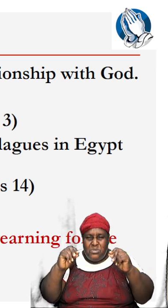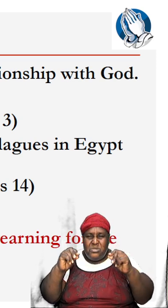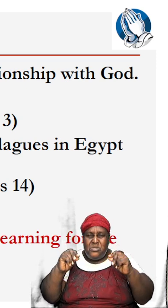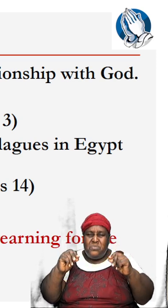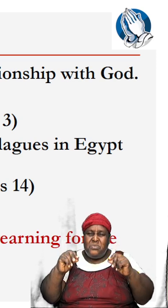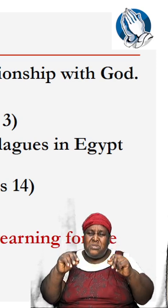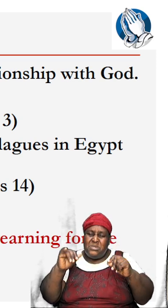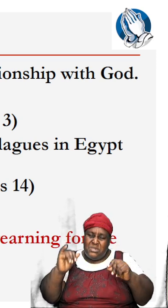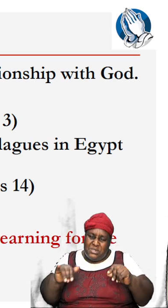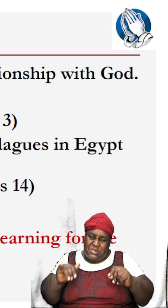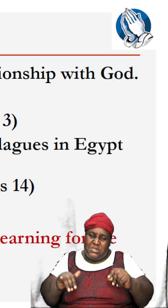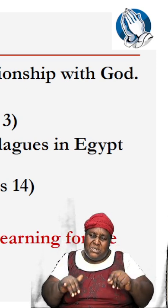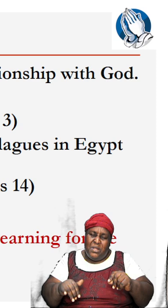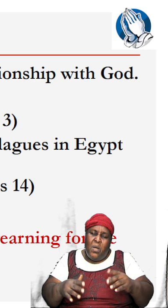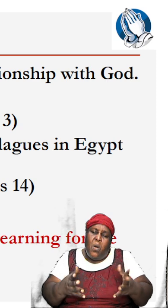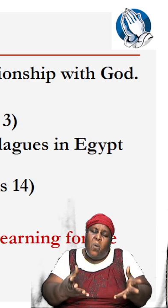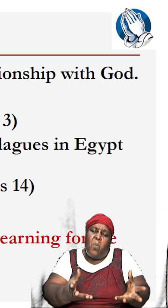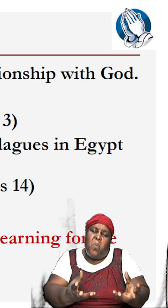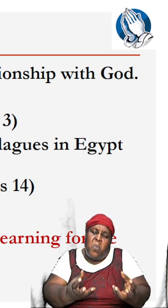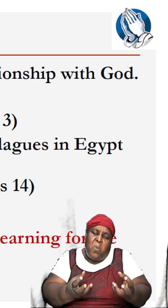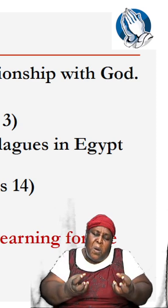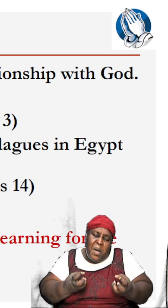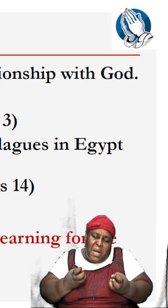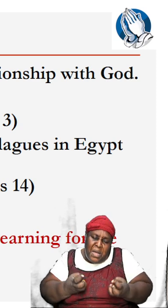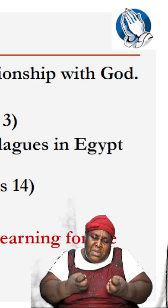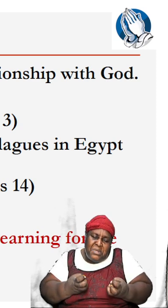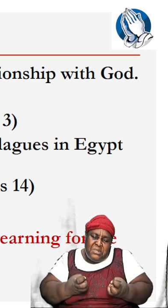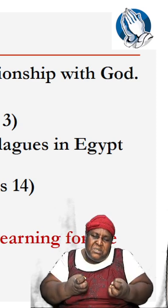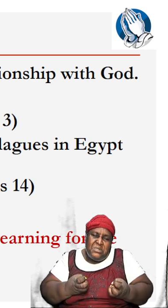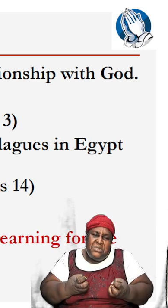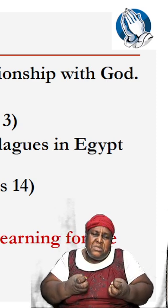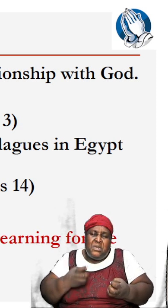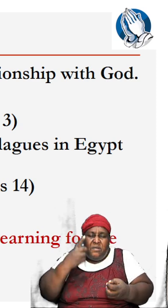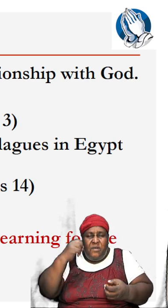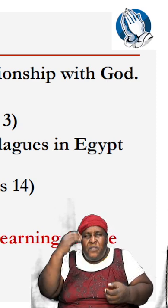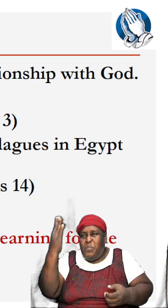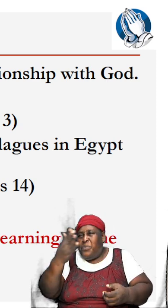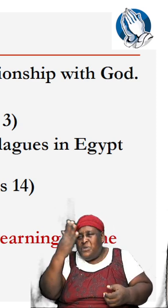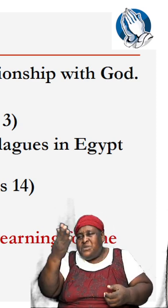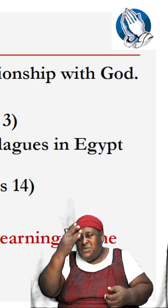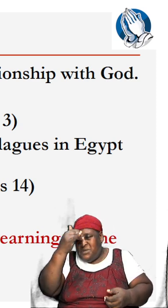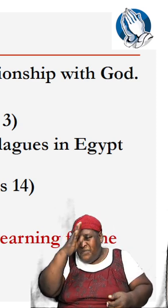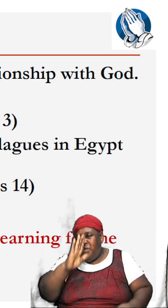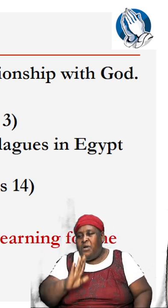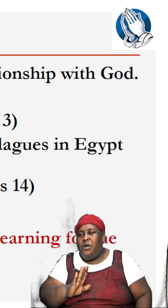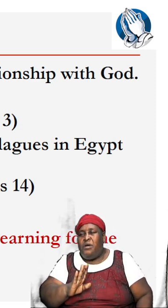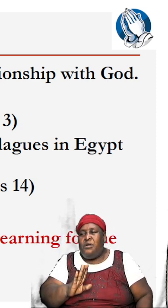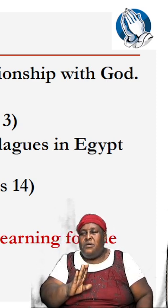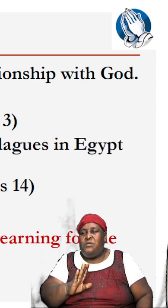yearning, praise God, for the presence of Almighty God.